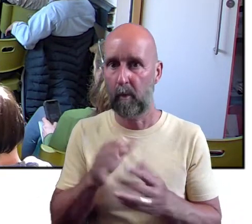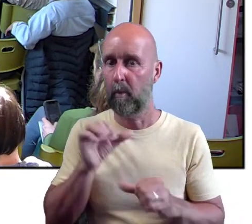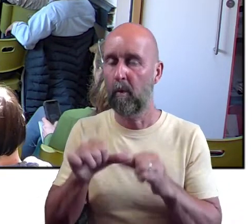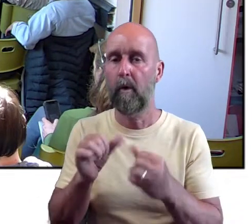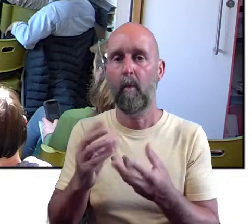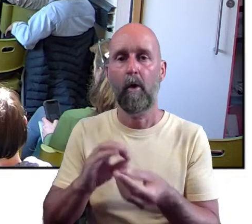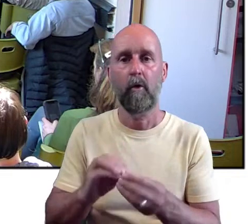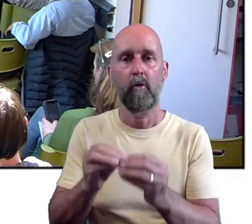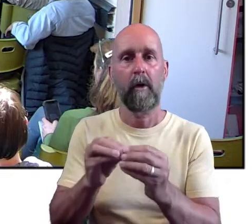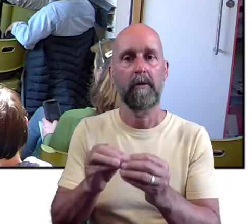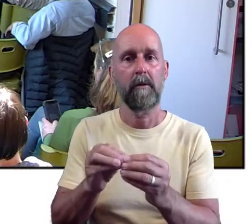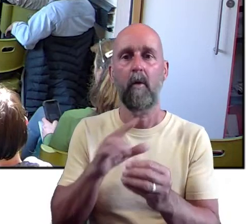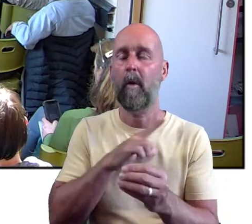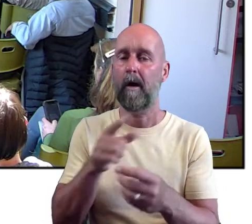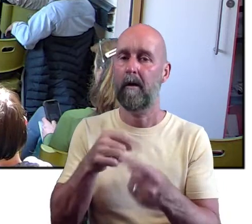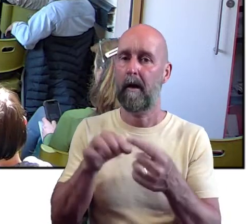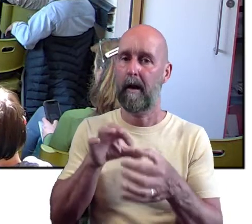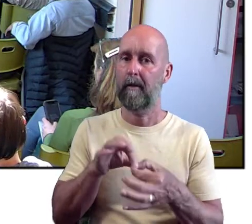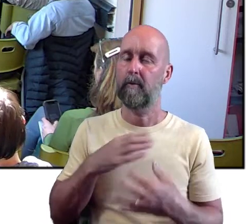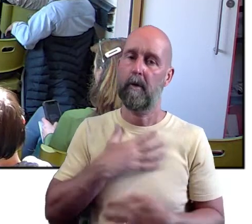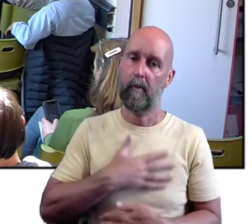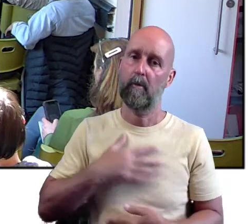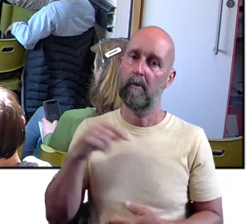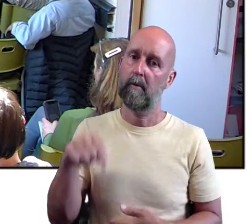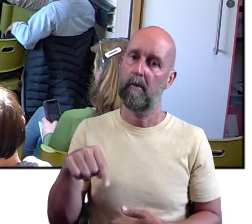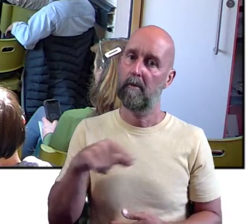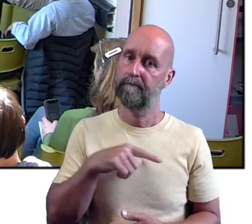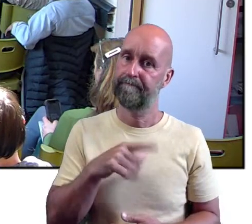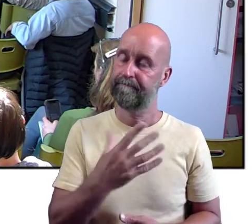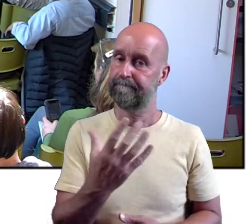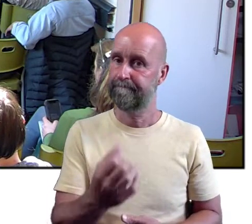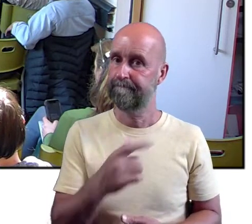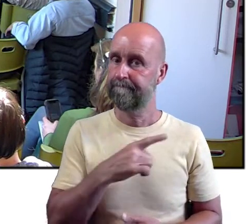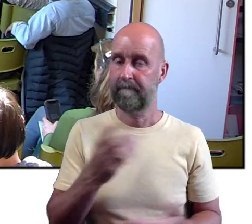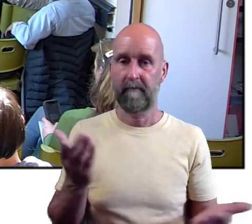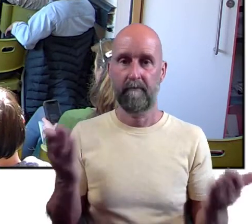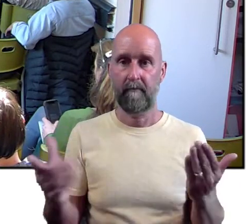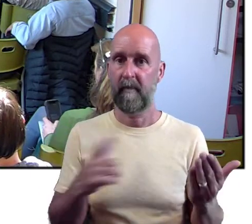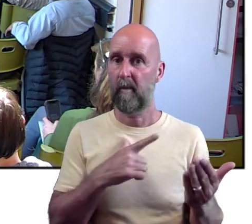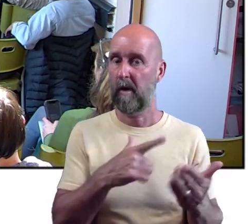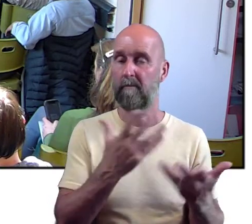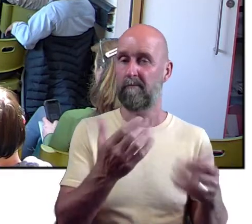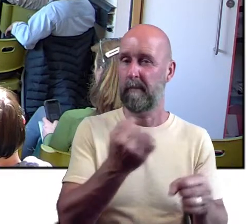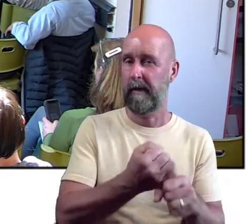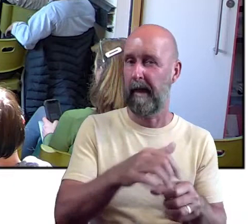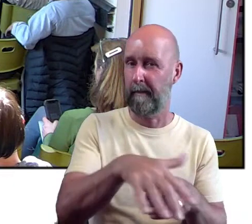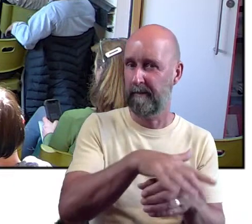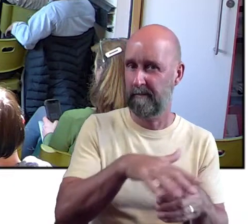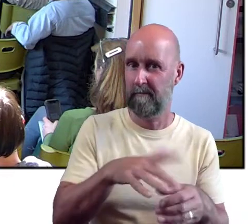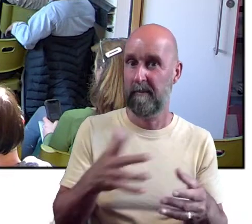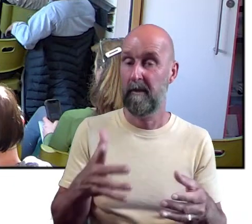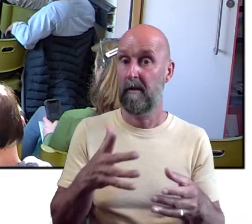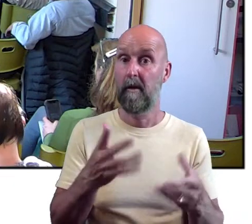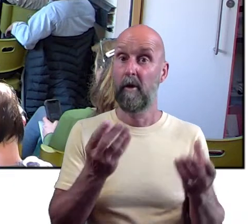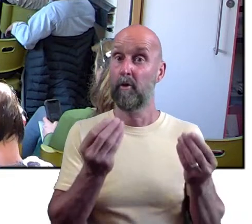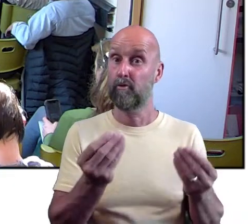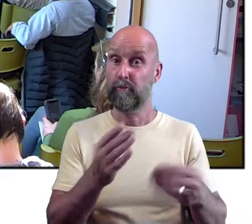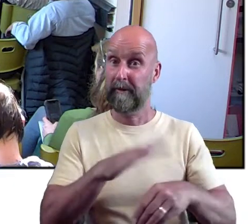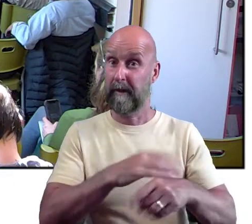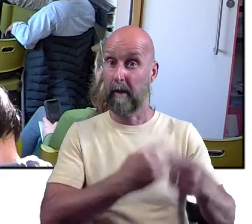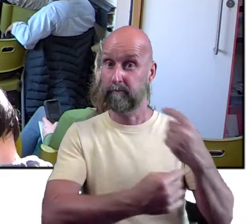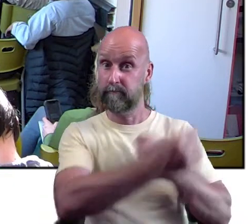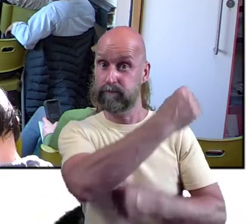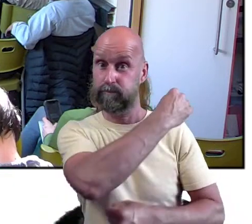it always comes down to this. Like you can find comparisons to location-based games in like Greek times probably.